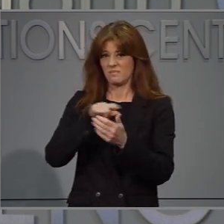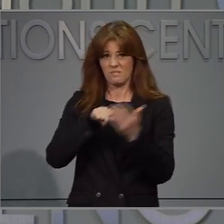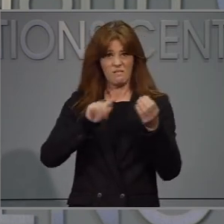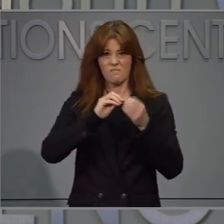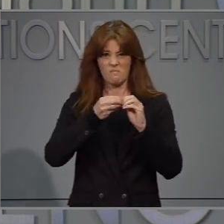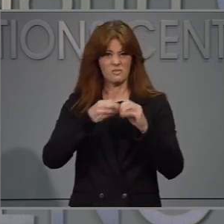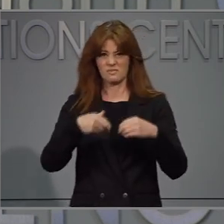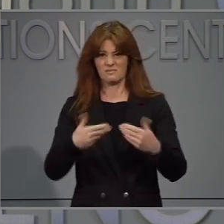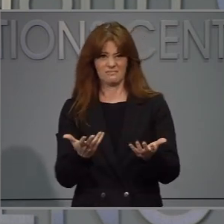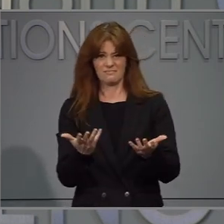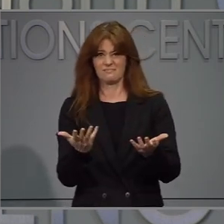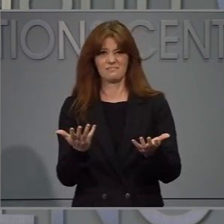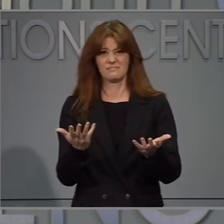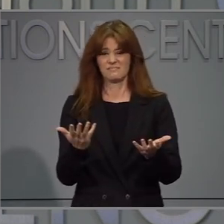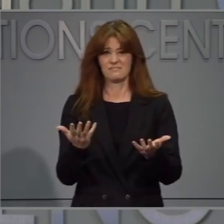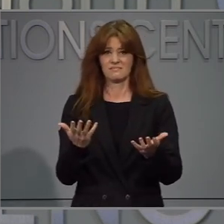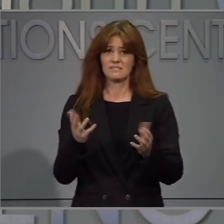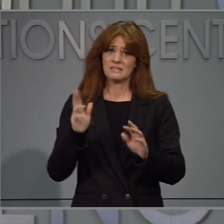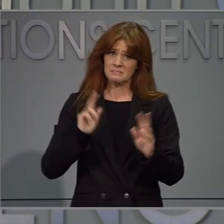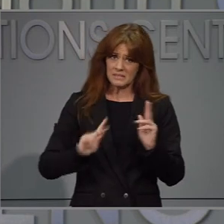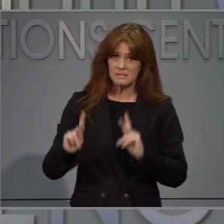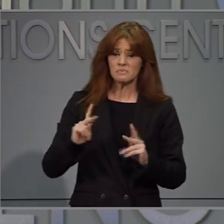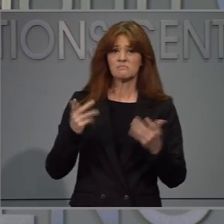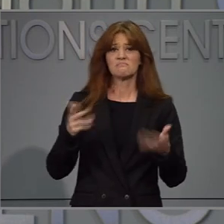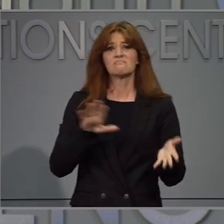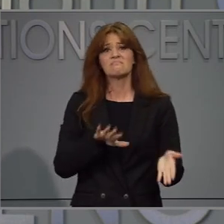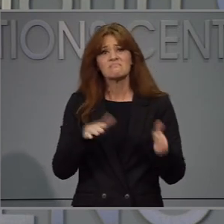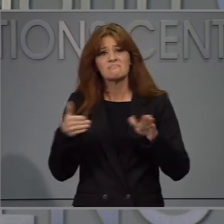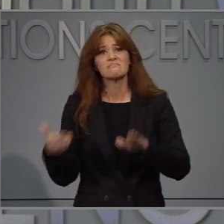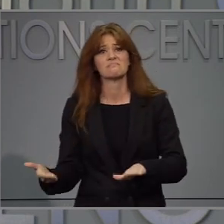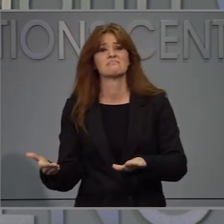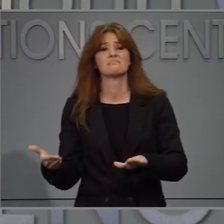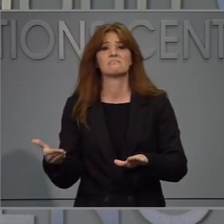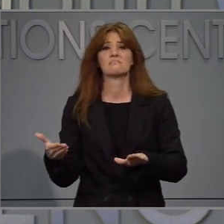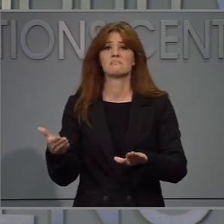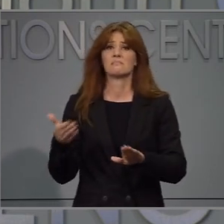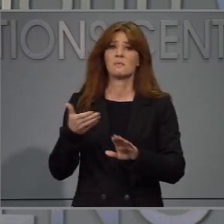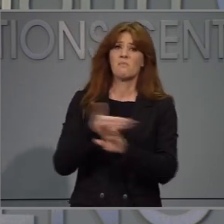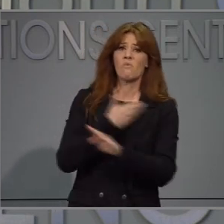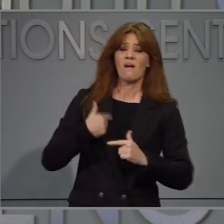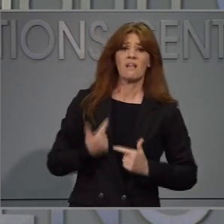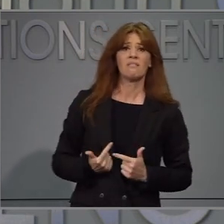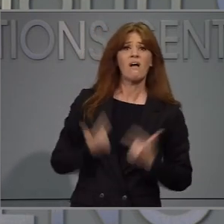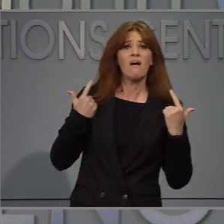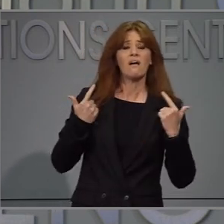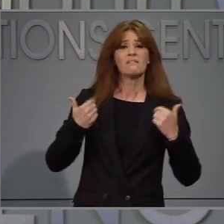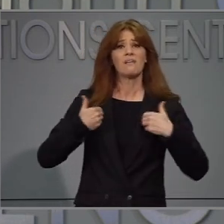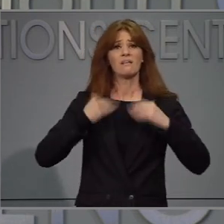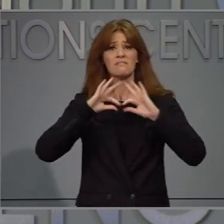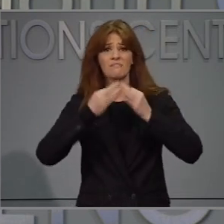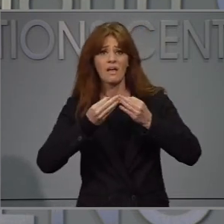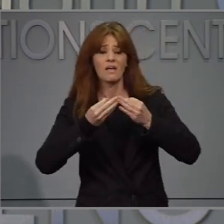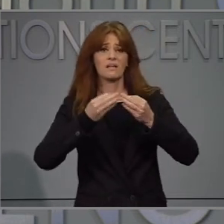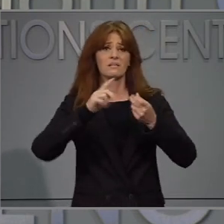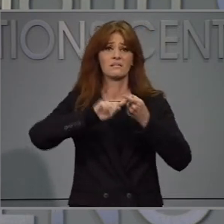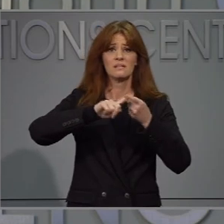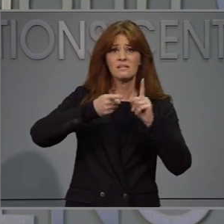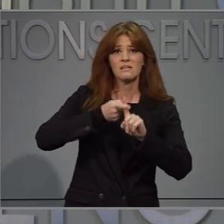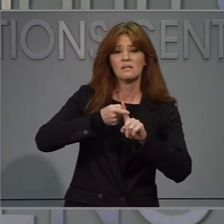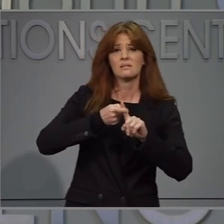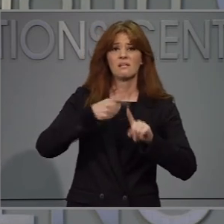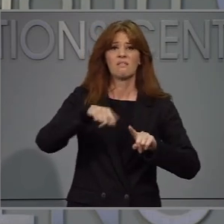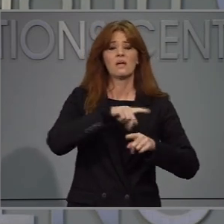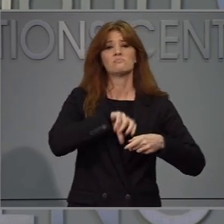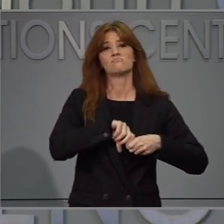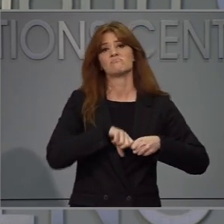just numbers. The people who have died had lives and loved ones. Their families and friends are